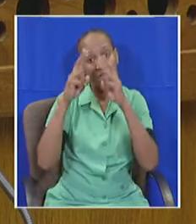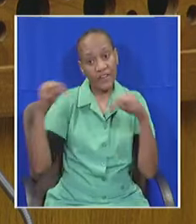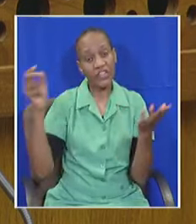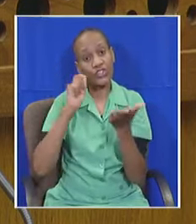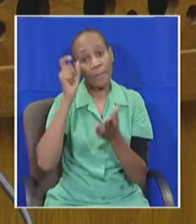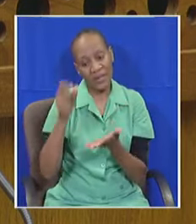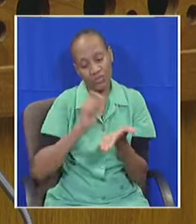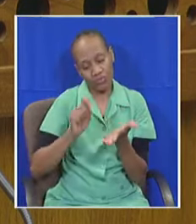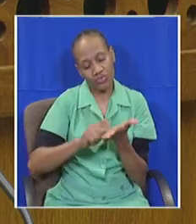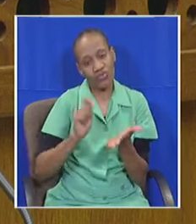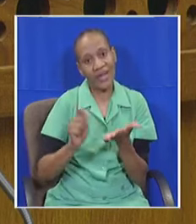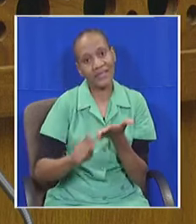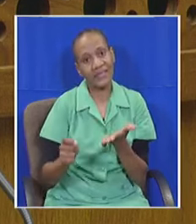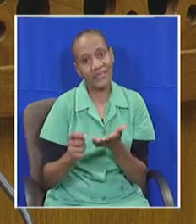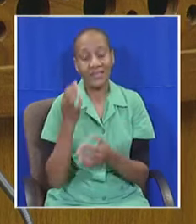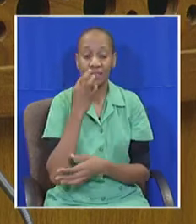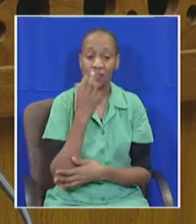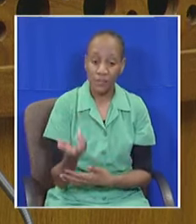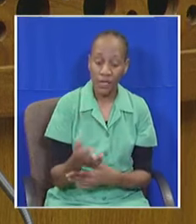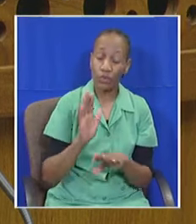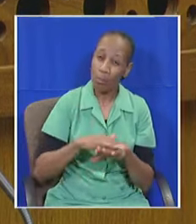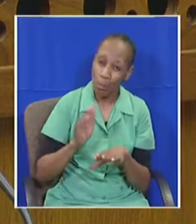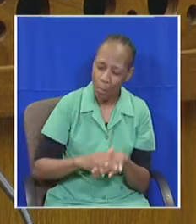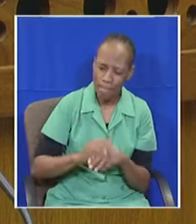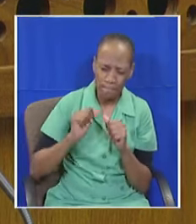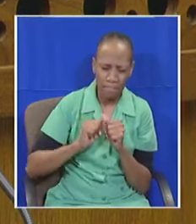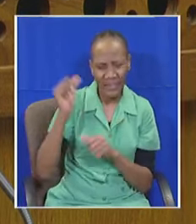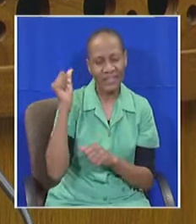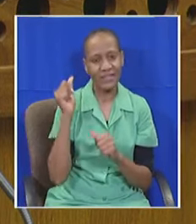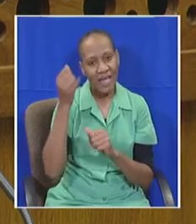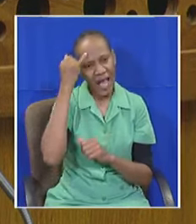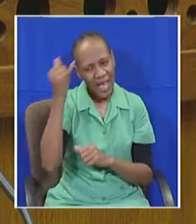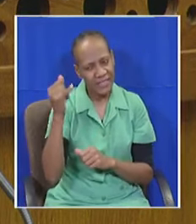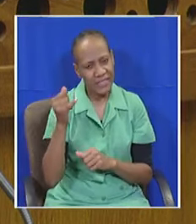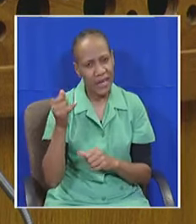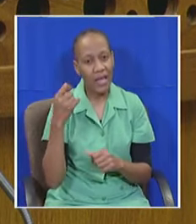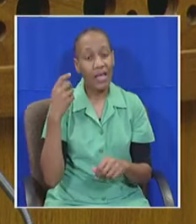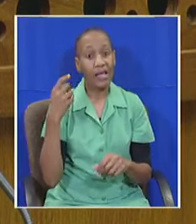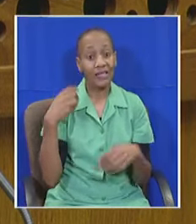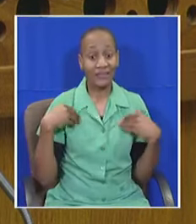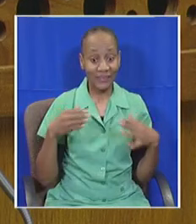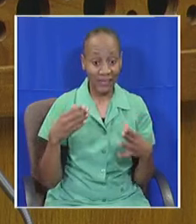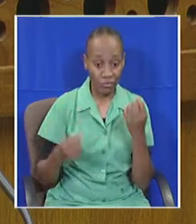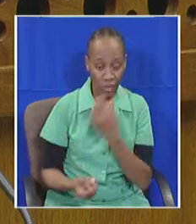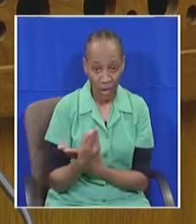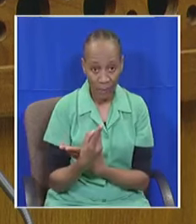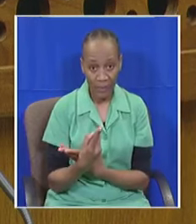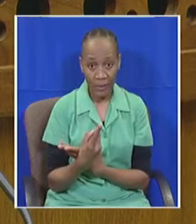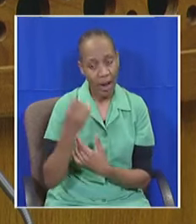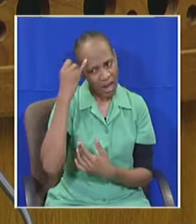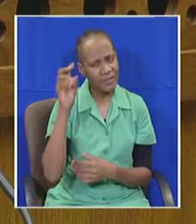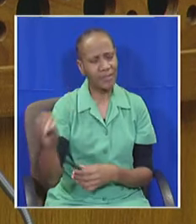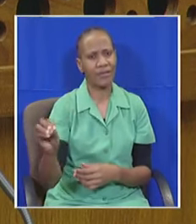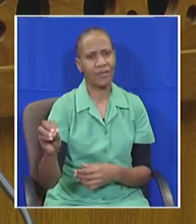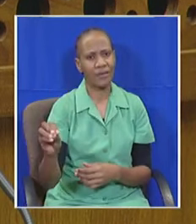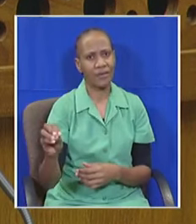stated it best when he said, "There is nothing more powerful than an idea whose time has come." The fourth industrial revolution is that idea, which